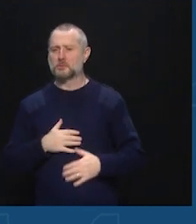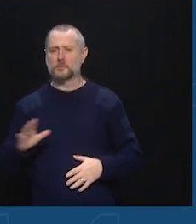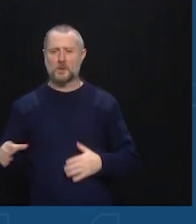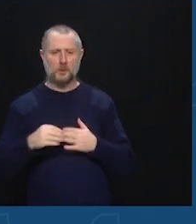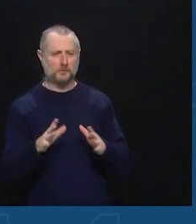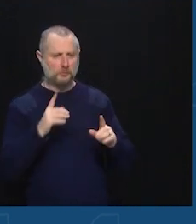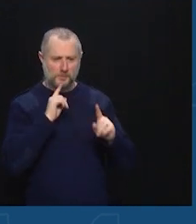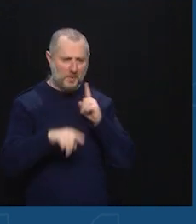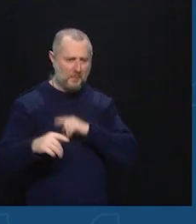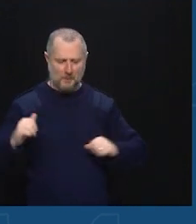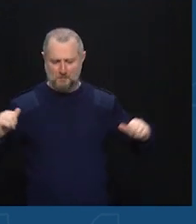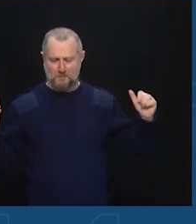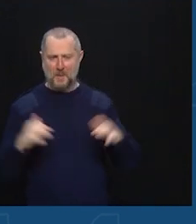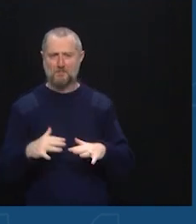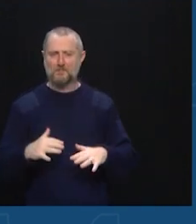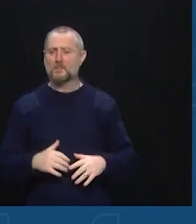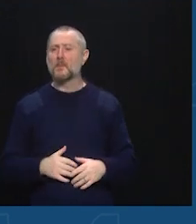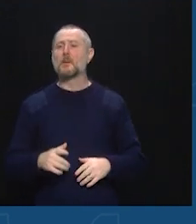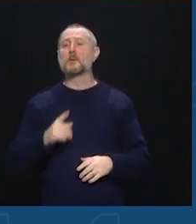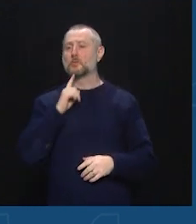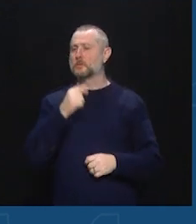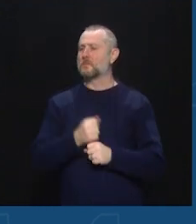want to make sure I have updated numbers here.